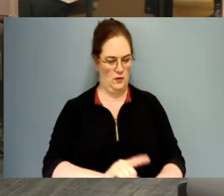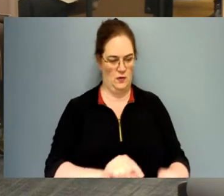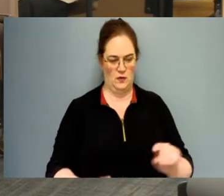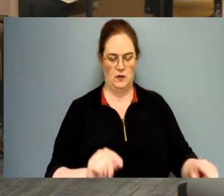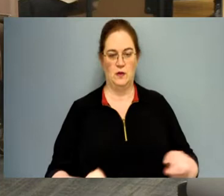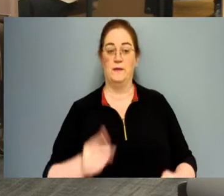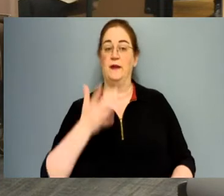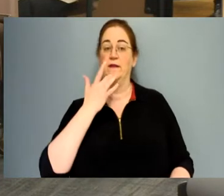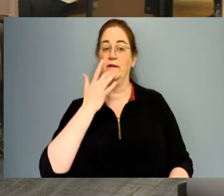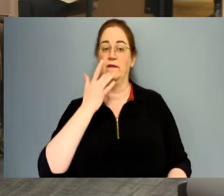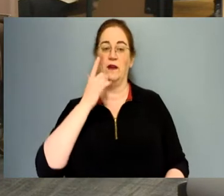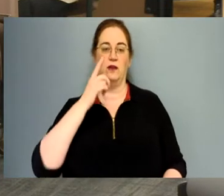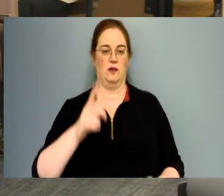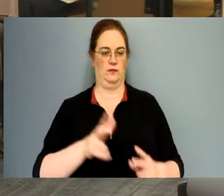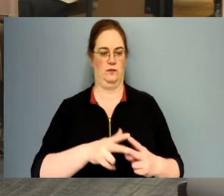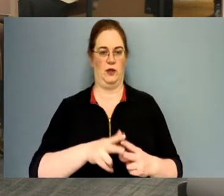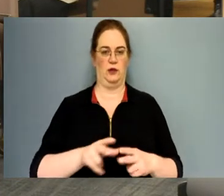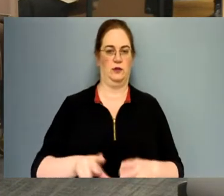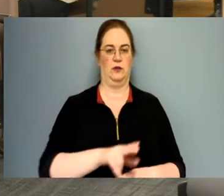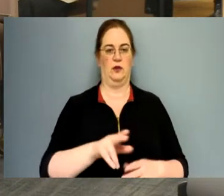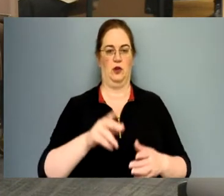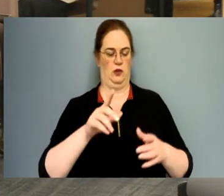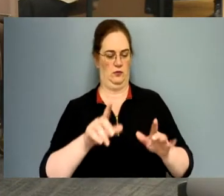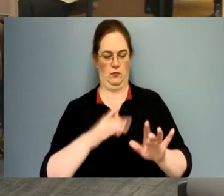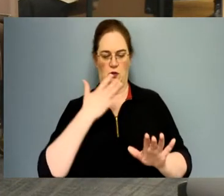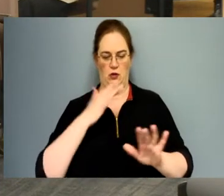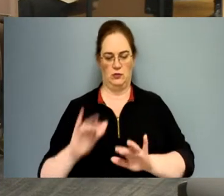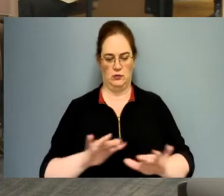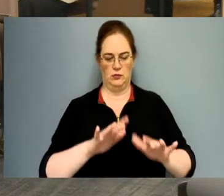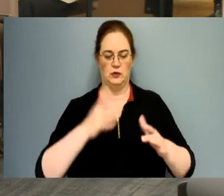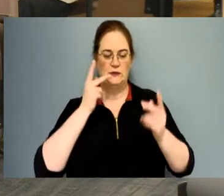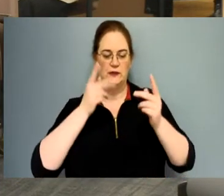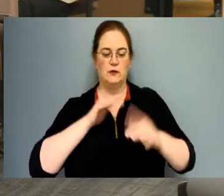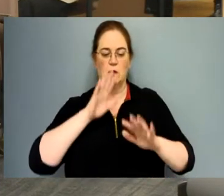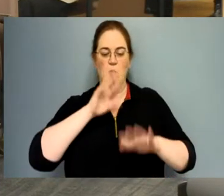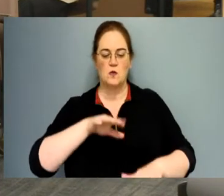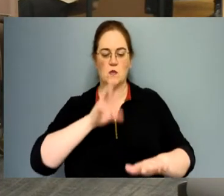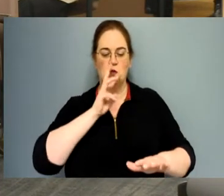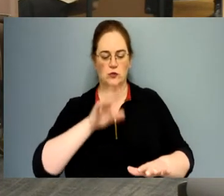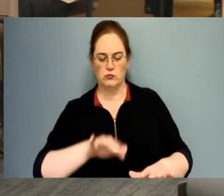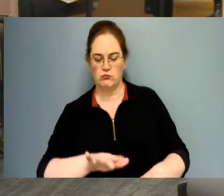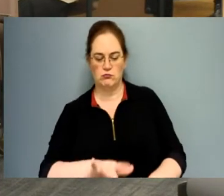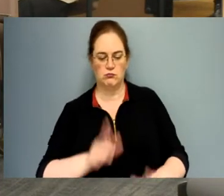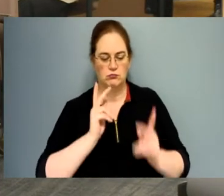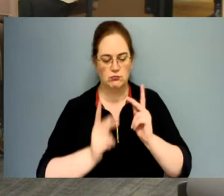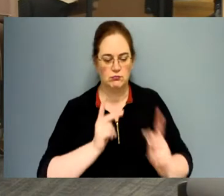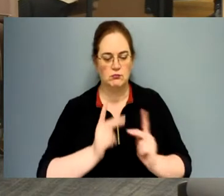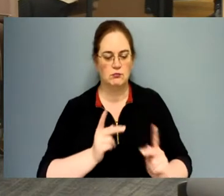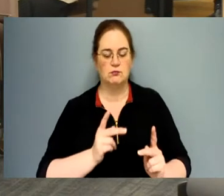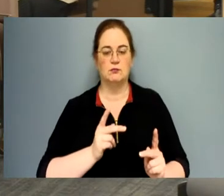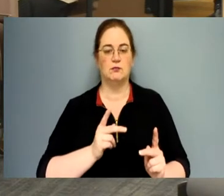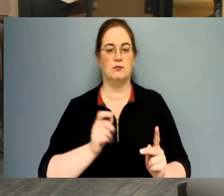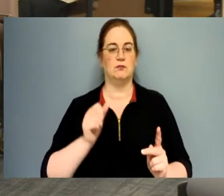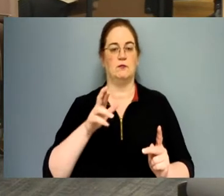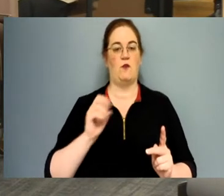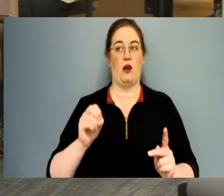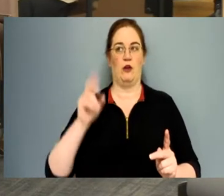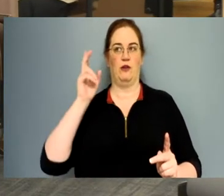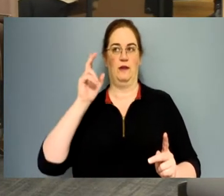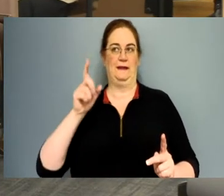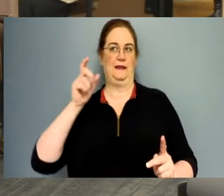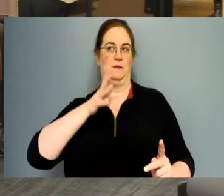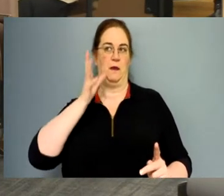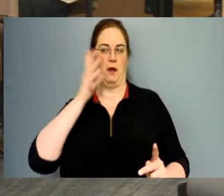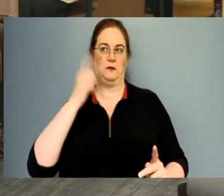My favorite was an inseparable pair, their markings burning softly through the dappled surface of the water. I rarely needed my mother's murmurs to identify